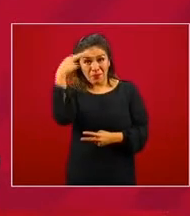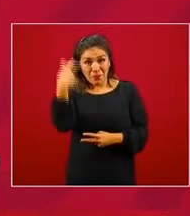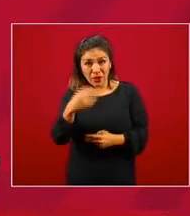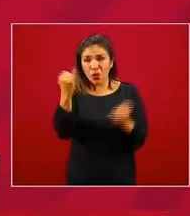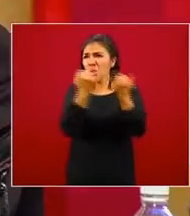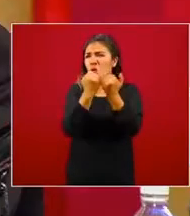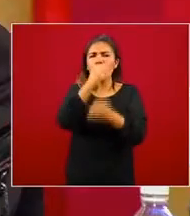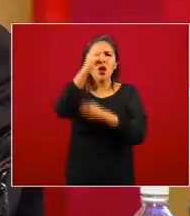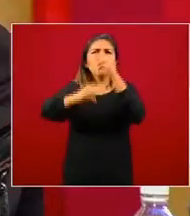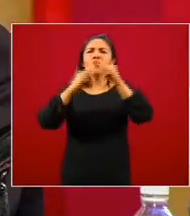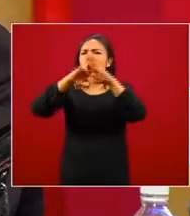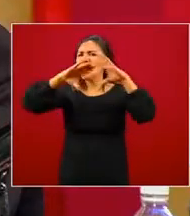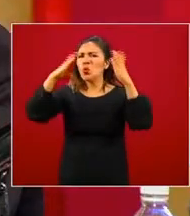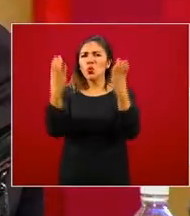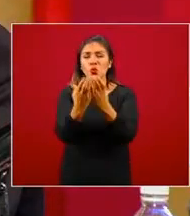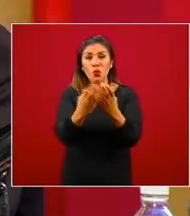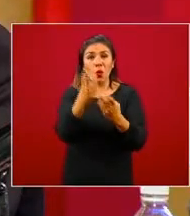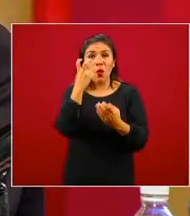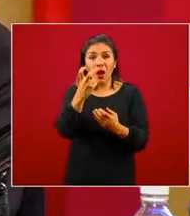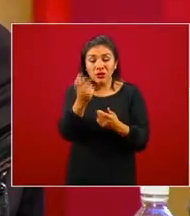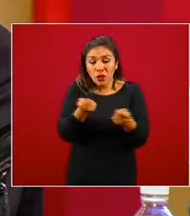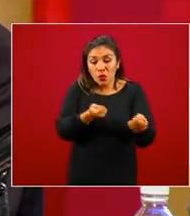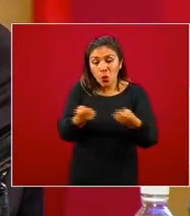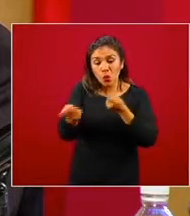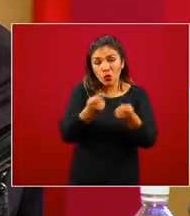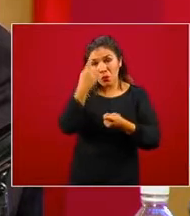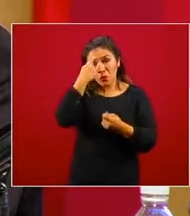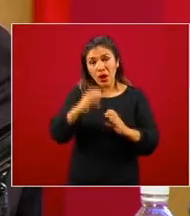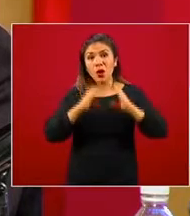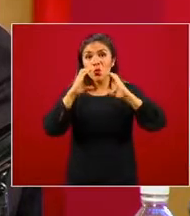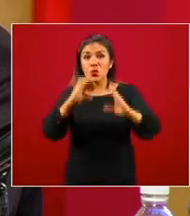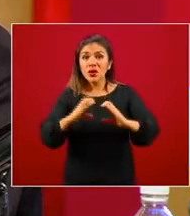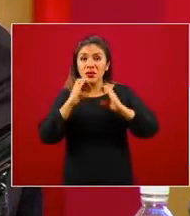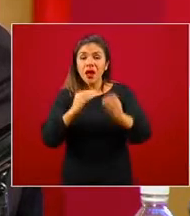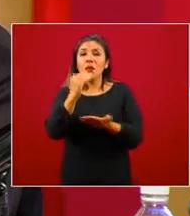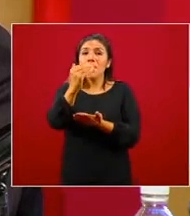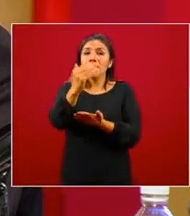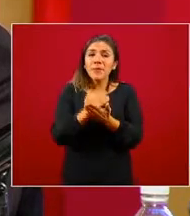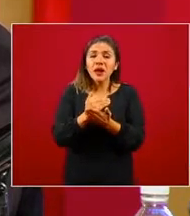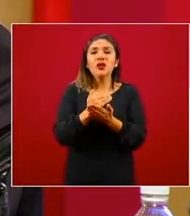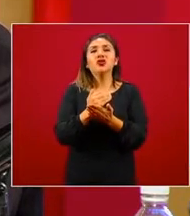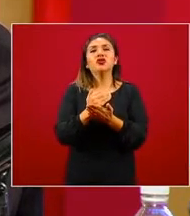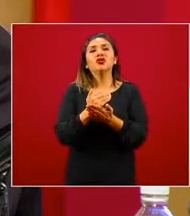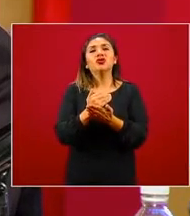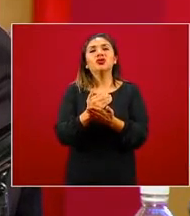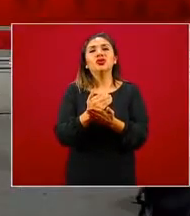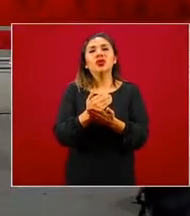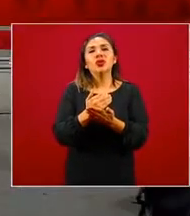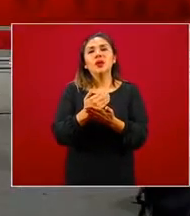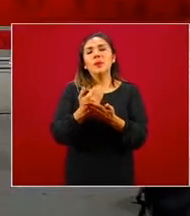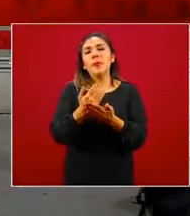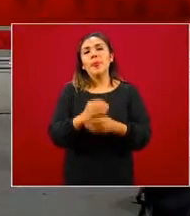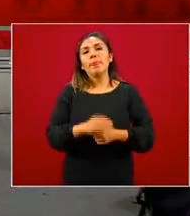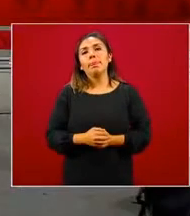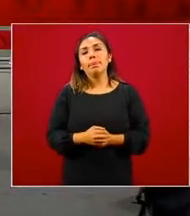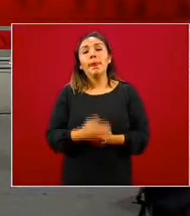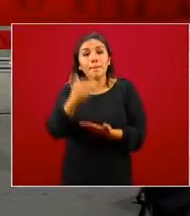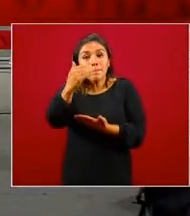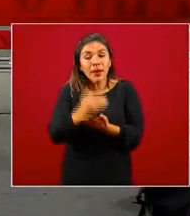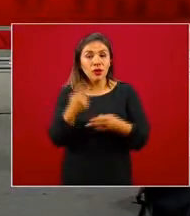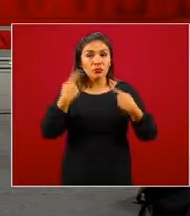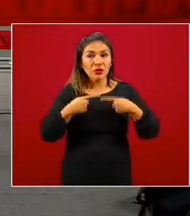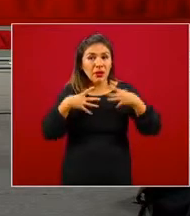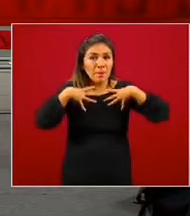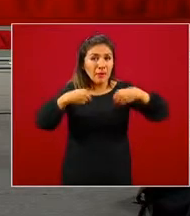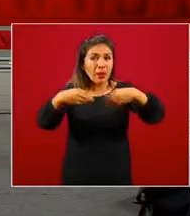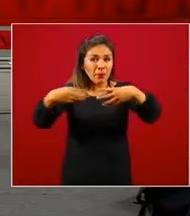hand, in Mexico and anywhere else in the world, the measures of health crises for safe